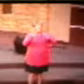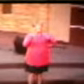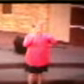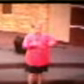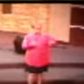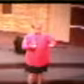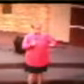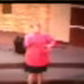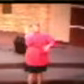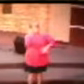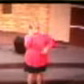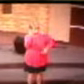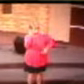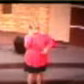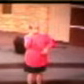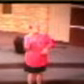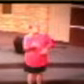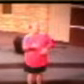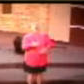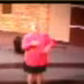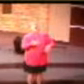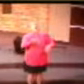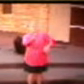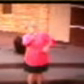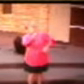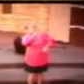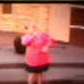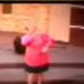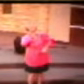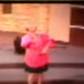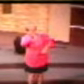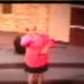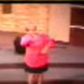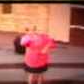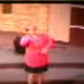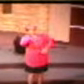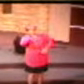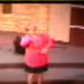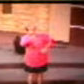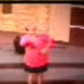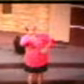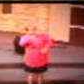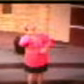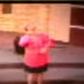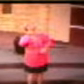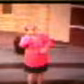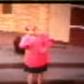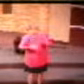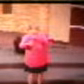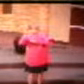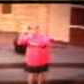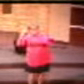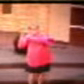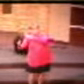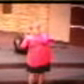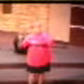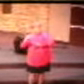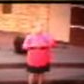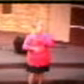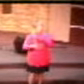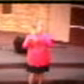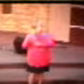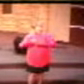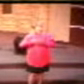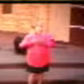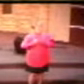very blessed. Barry and Diane Packer, we go back 20-something years. We've